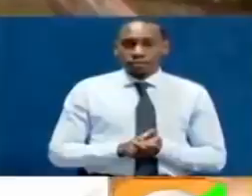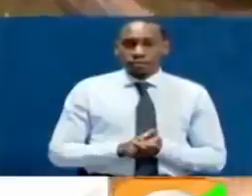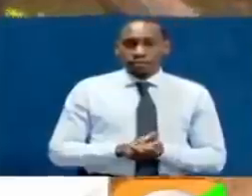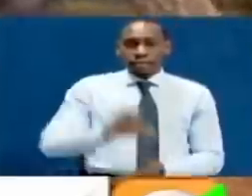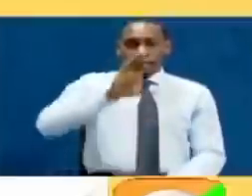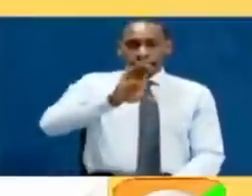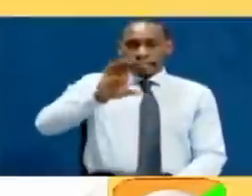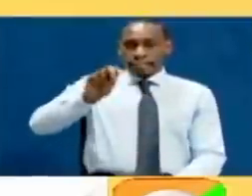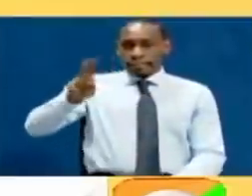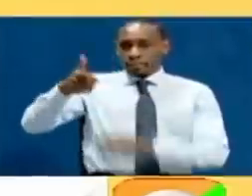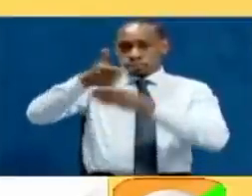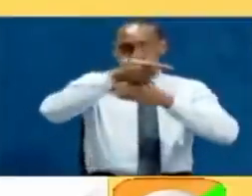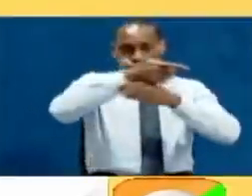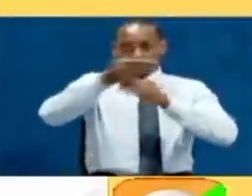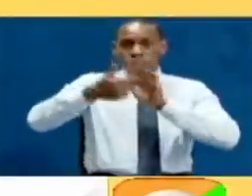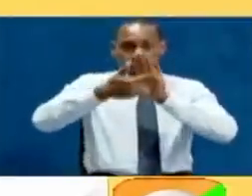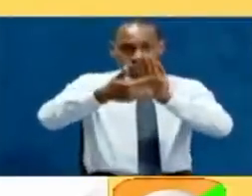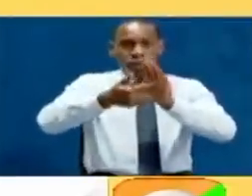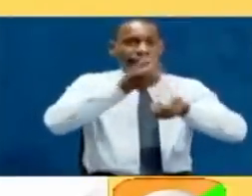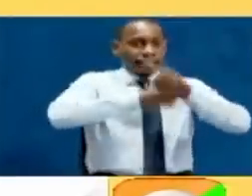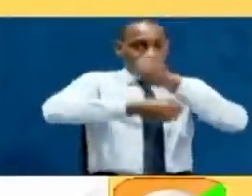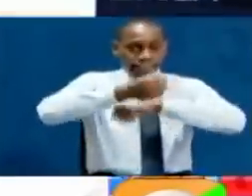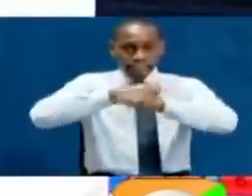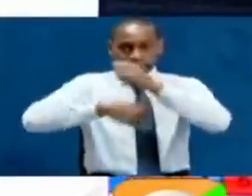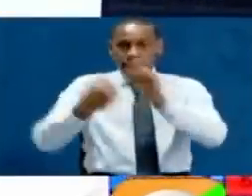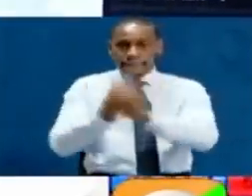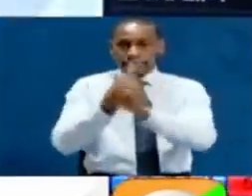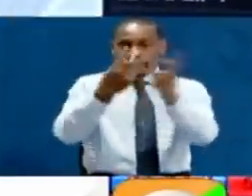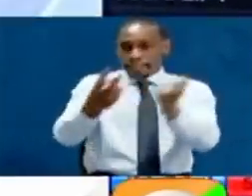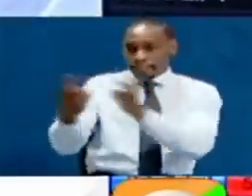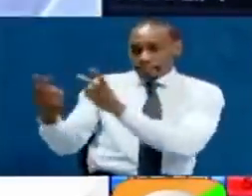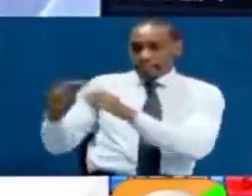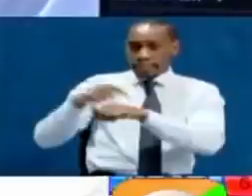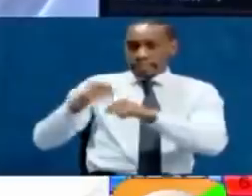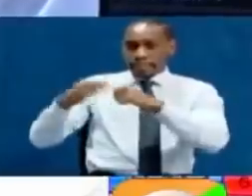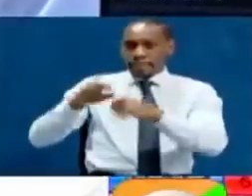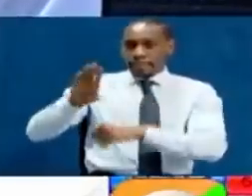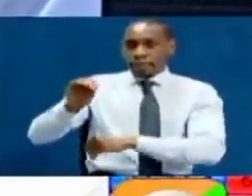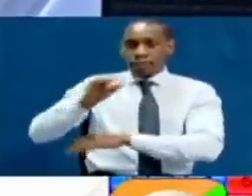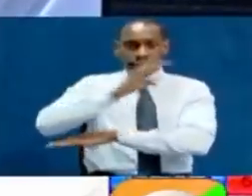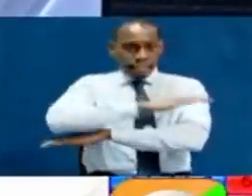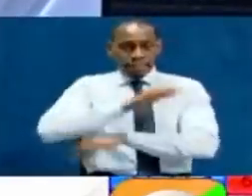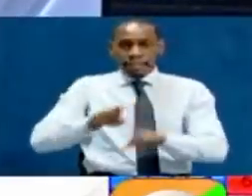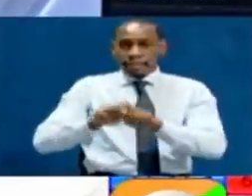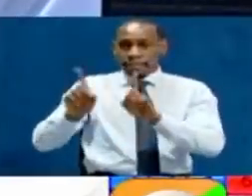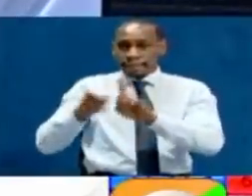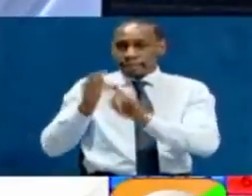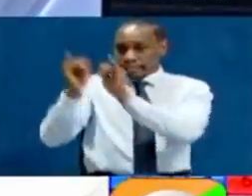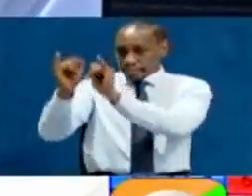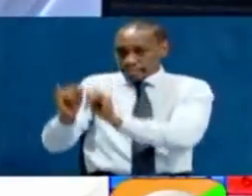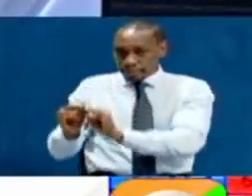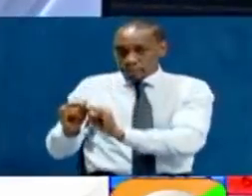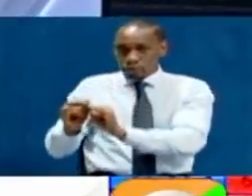The CCTV footage also shows the chronology of events. 8:40 p.m. and the first